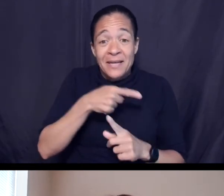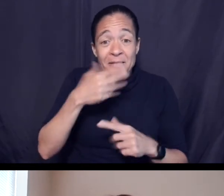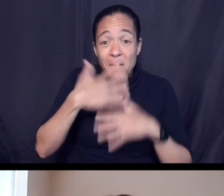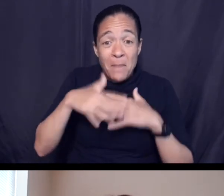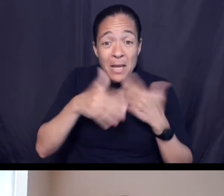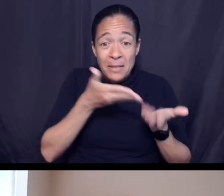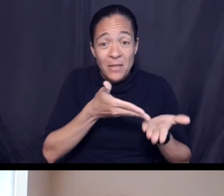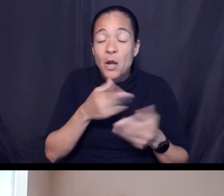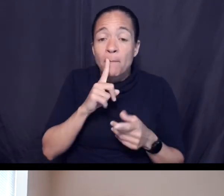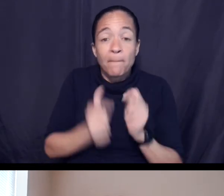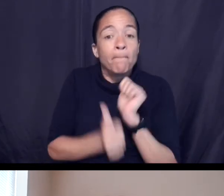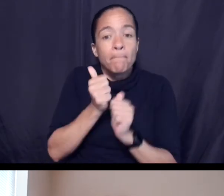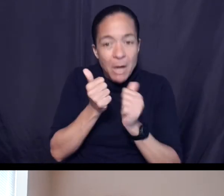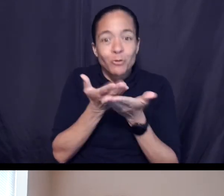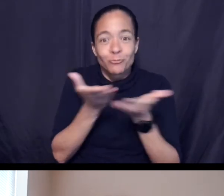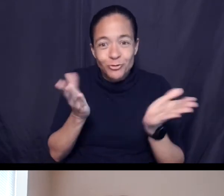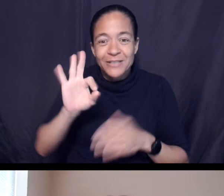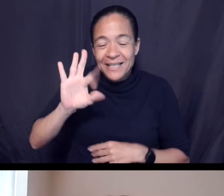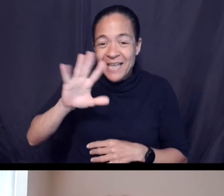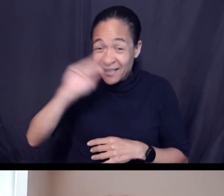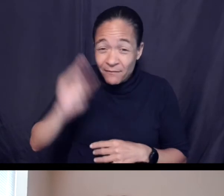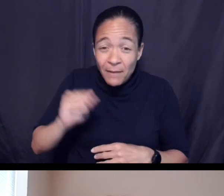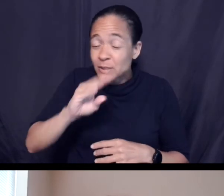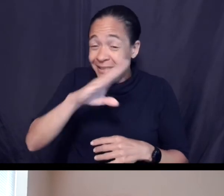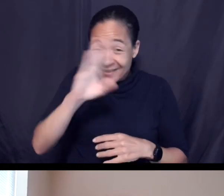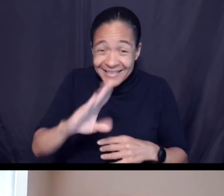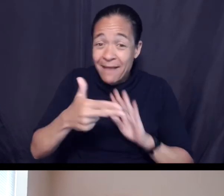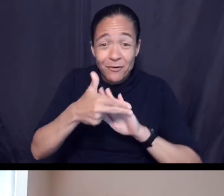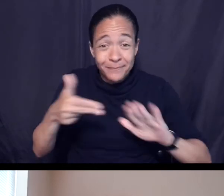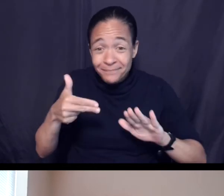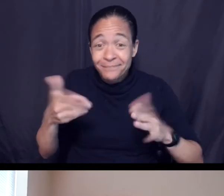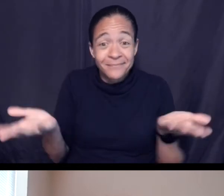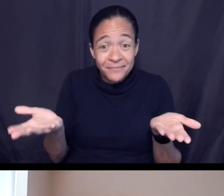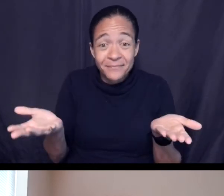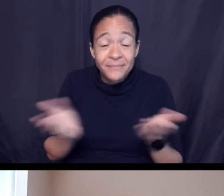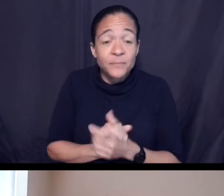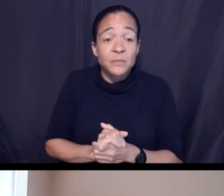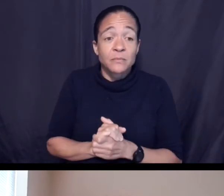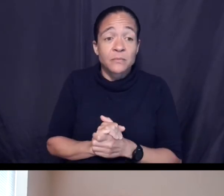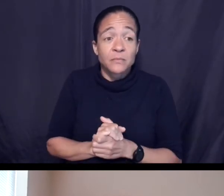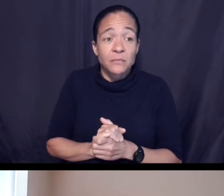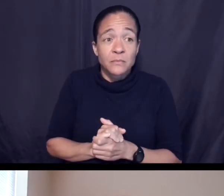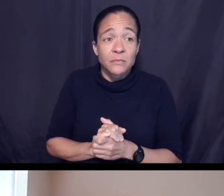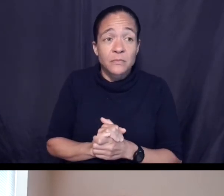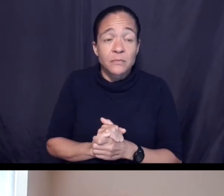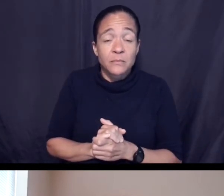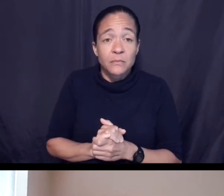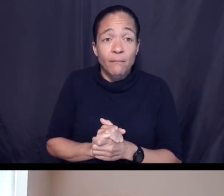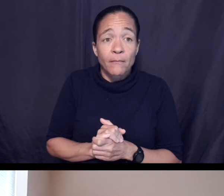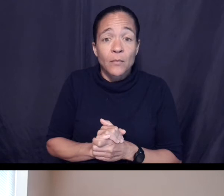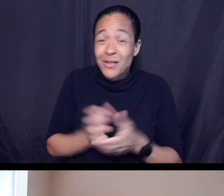the vast majority, like I said, 95%, never get this diagnosis. So there are so